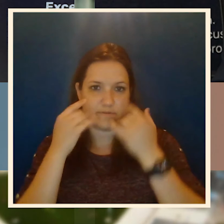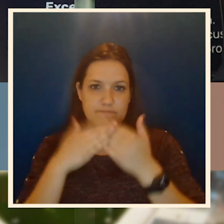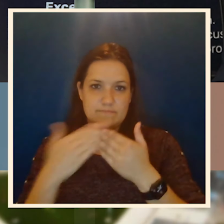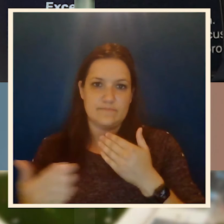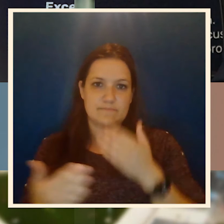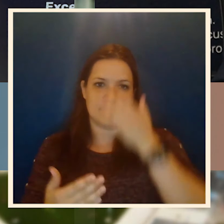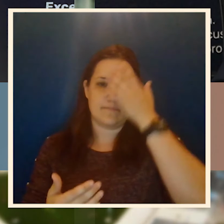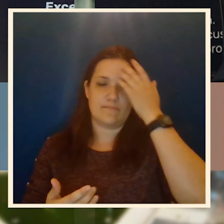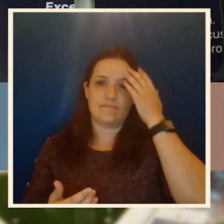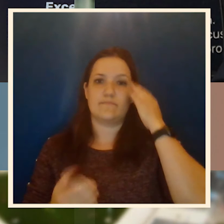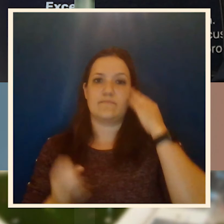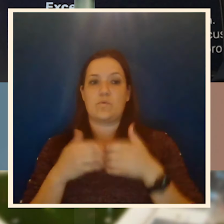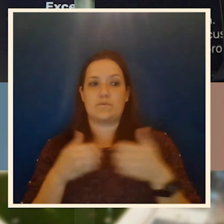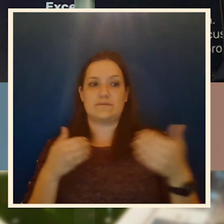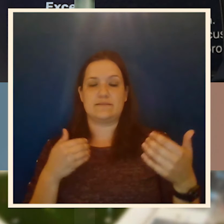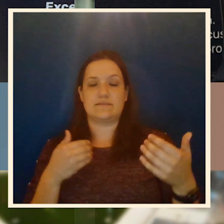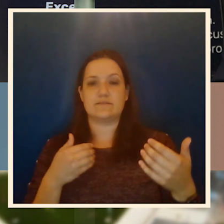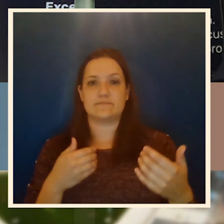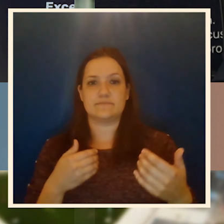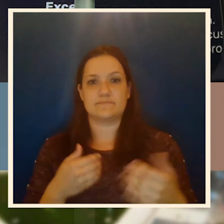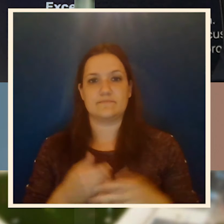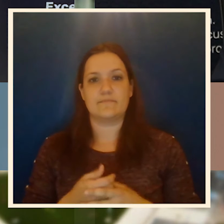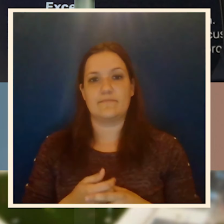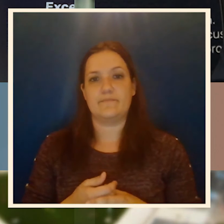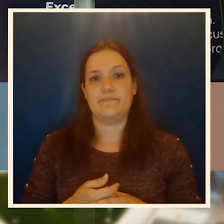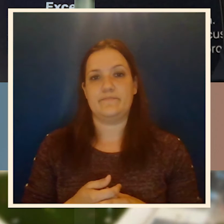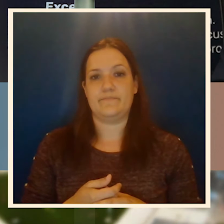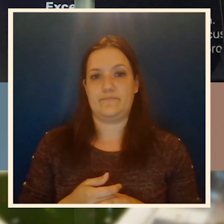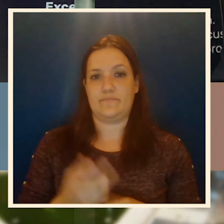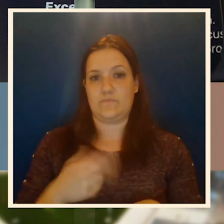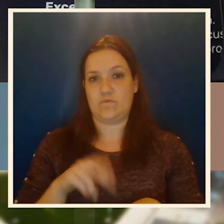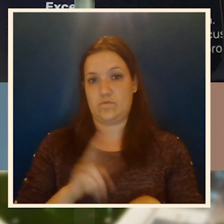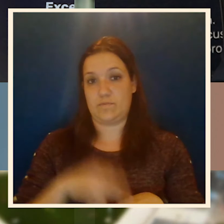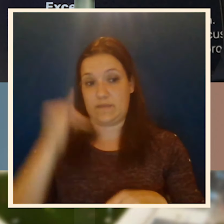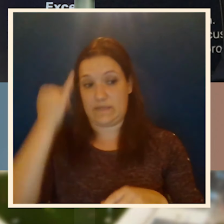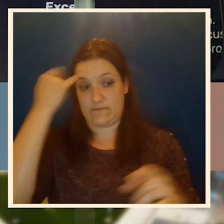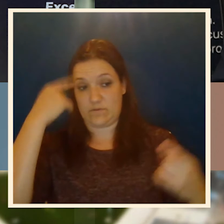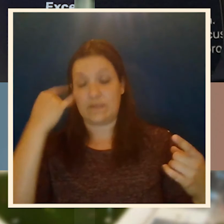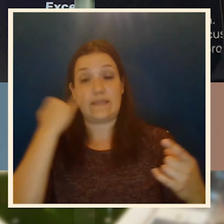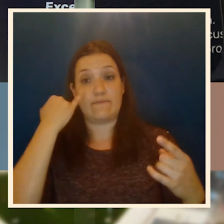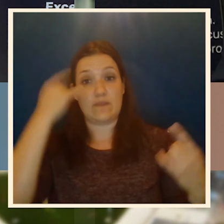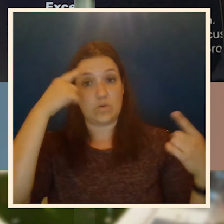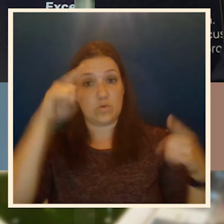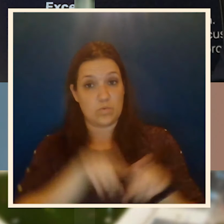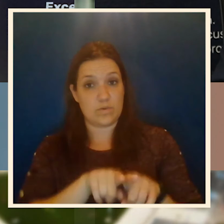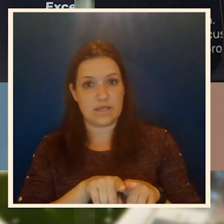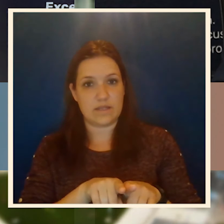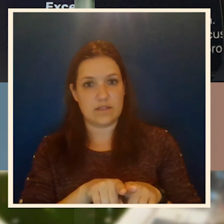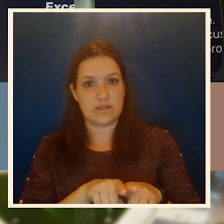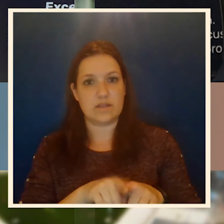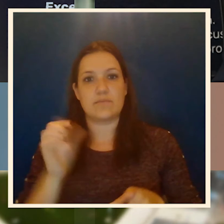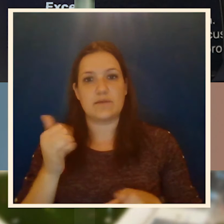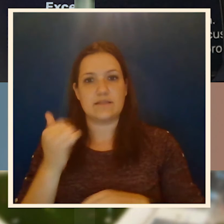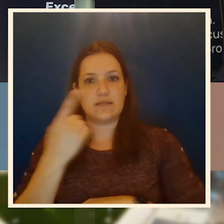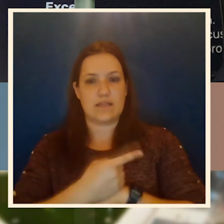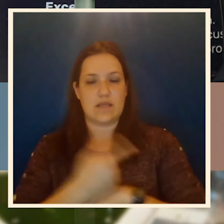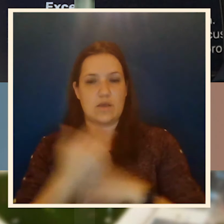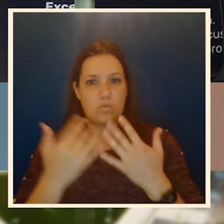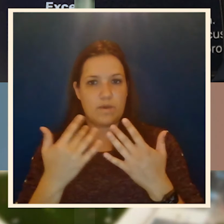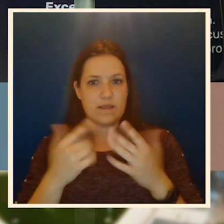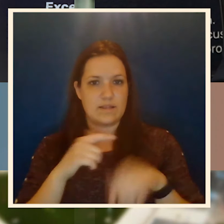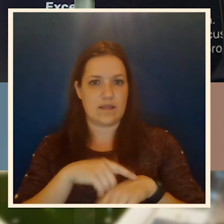that vaccinated workers have to wear a mask from this point forward or socially distance. And normally,